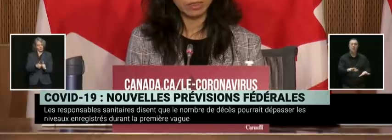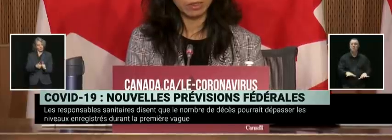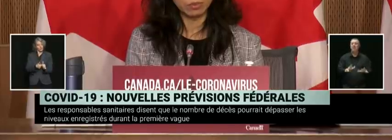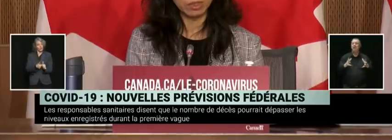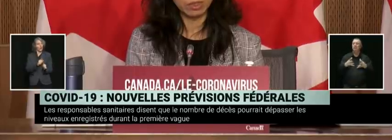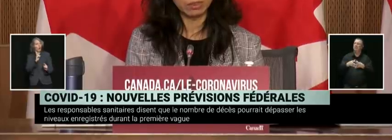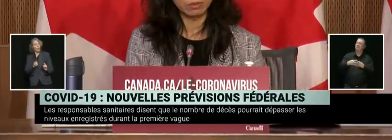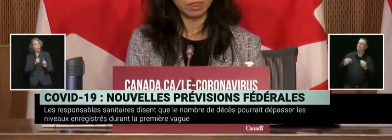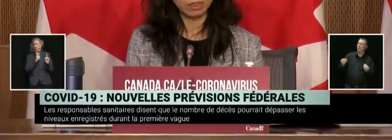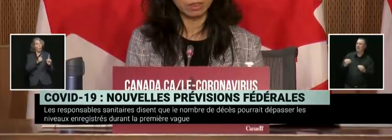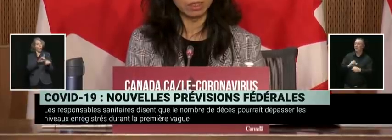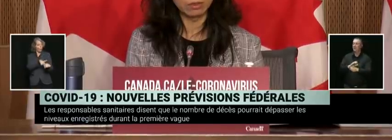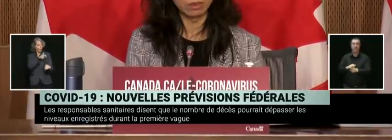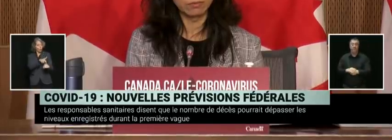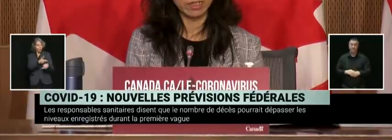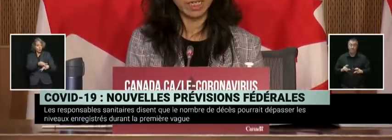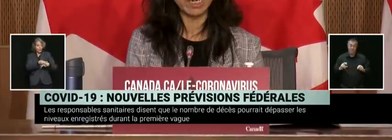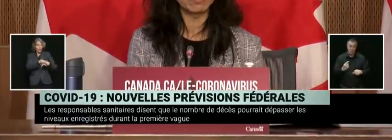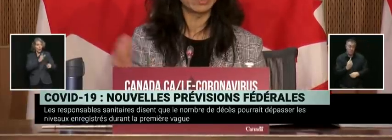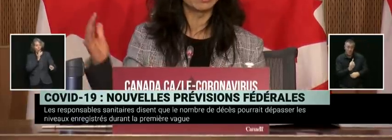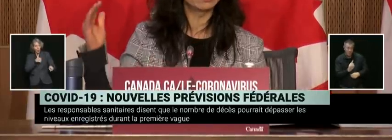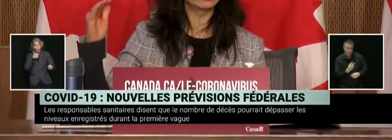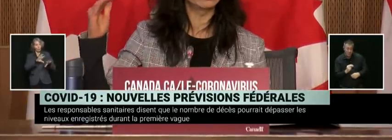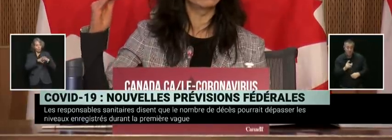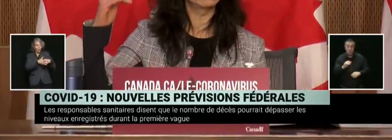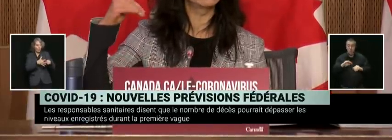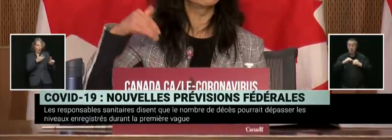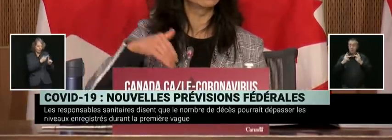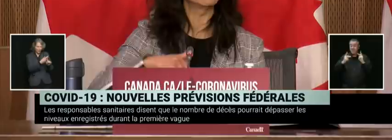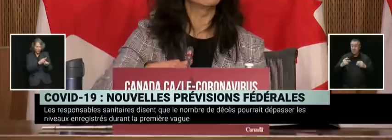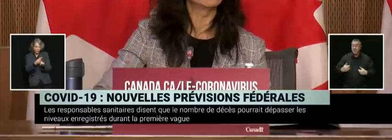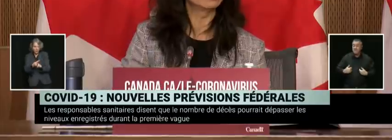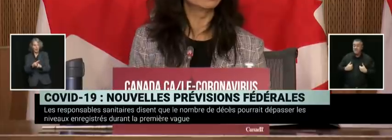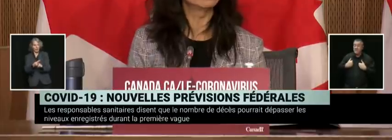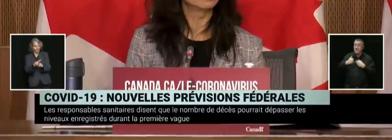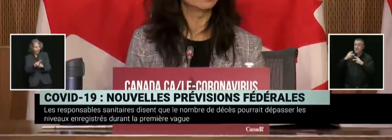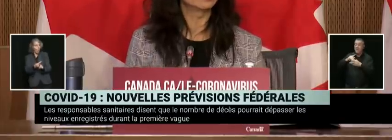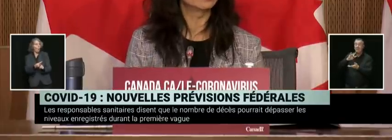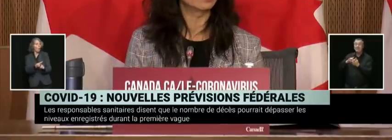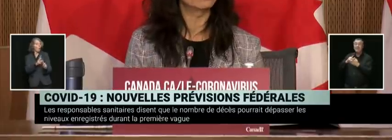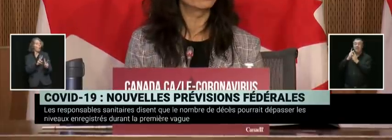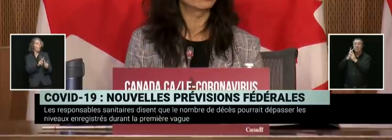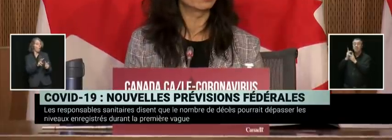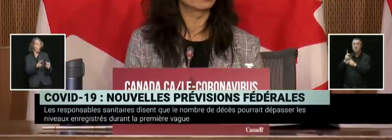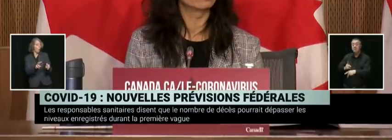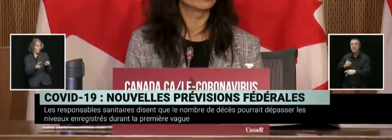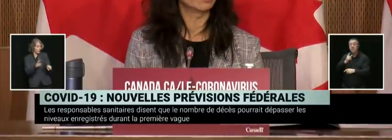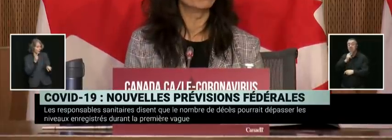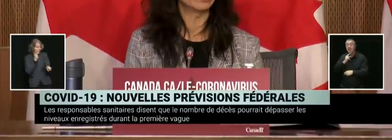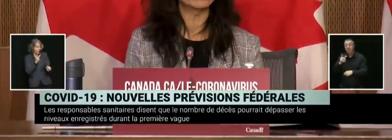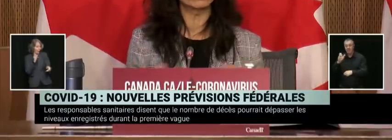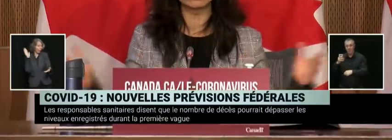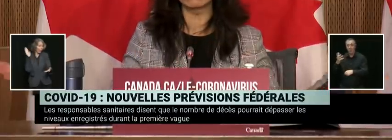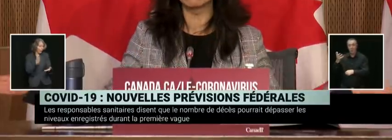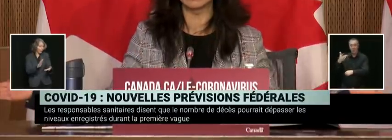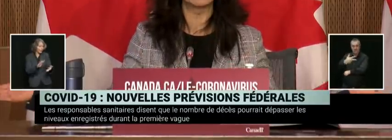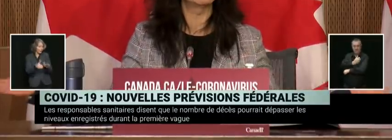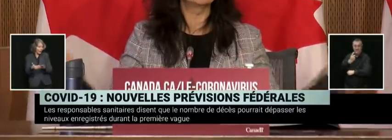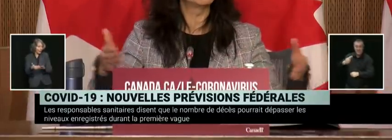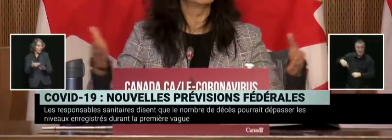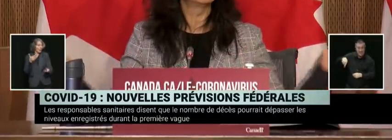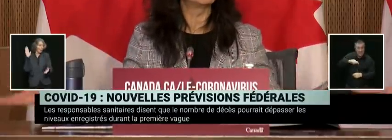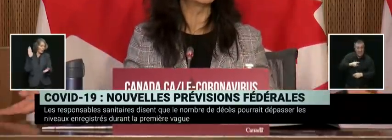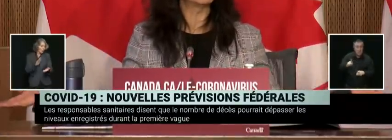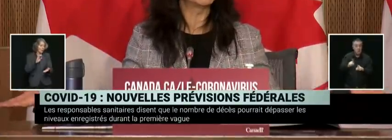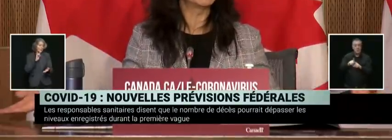that we're going to look very carefully to see if the serious illnesses and the deaths go down. But that's also a factor